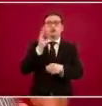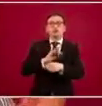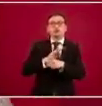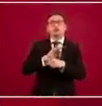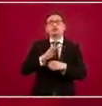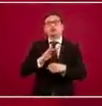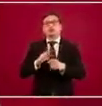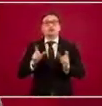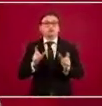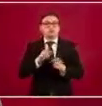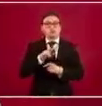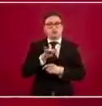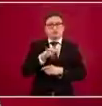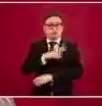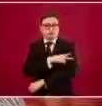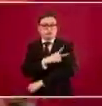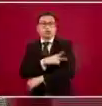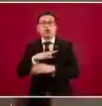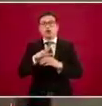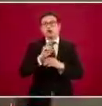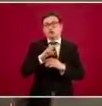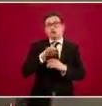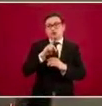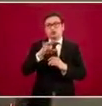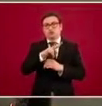in collaboration with the civil protection